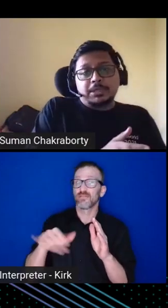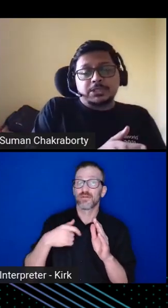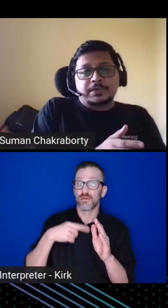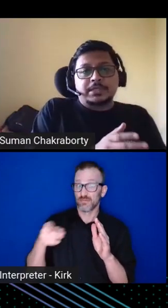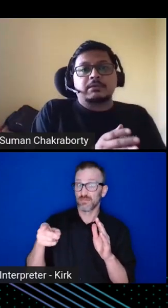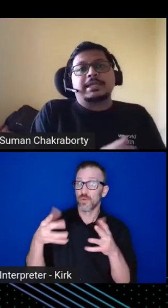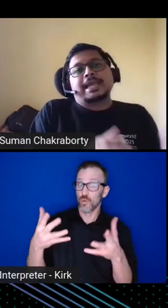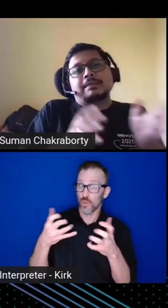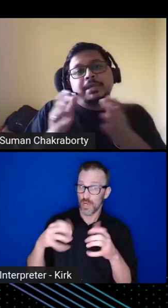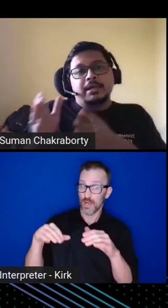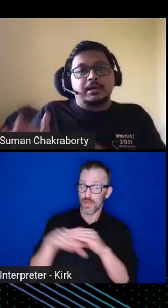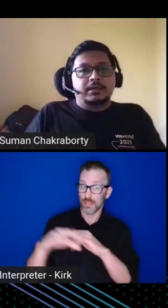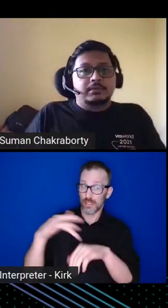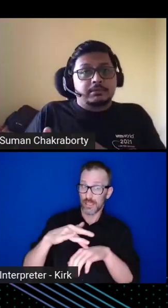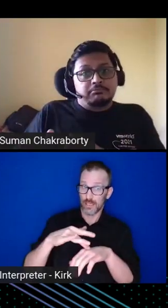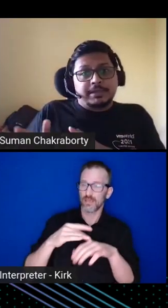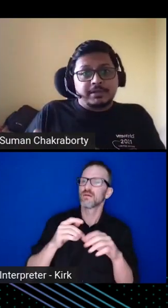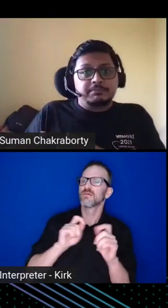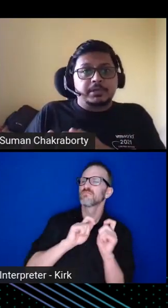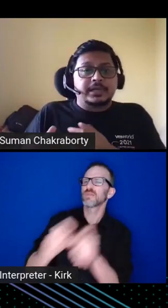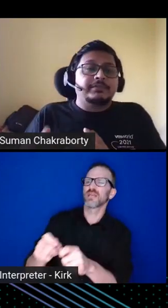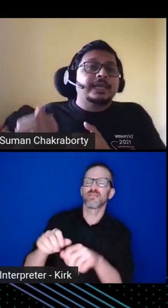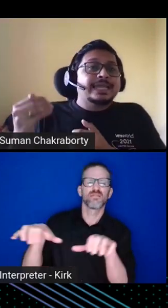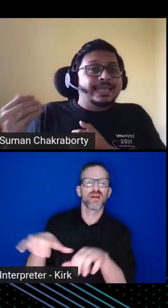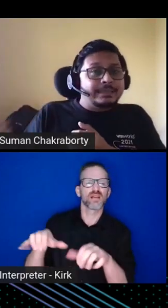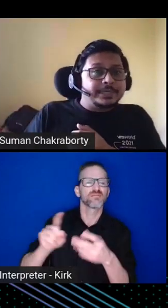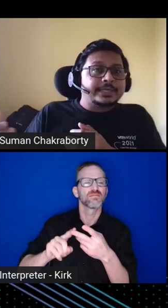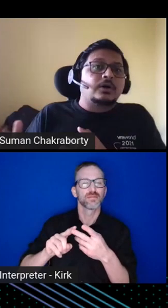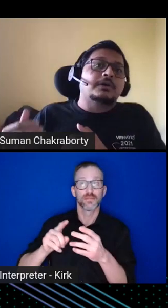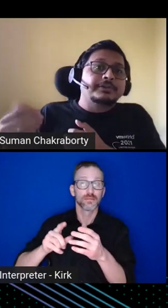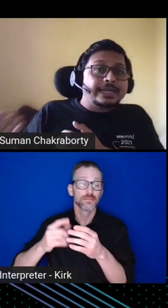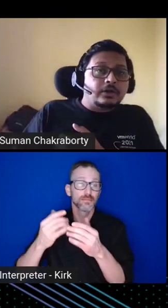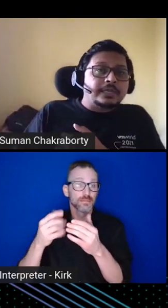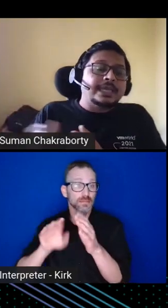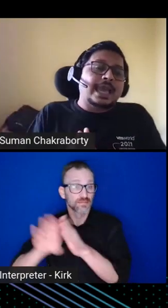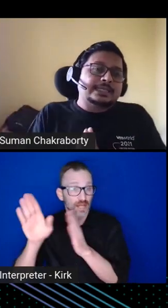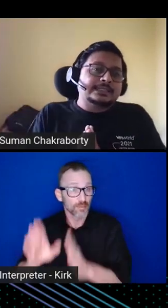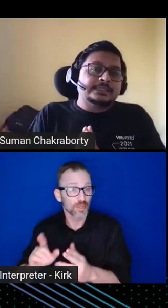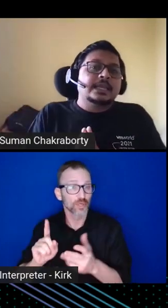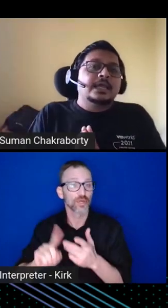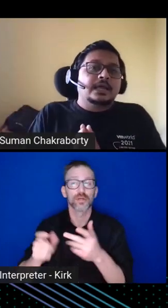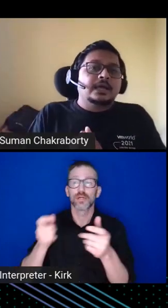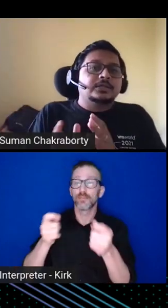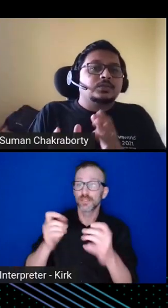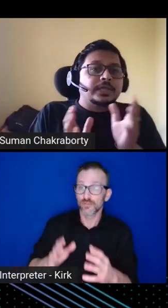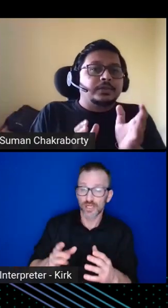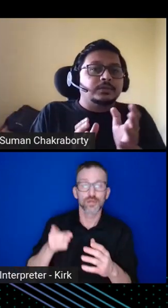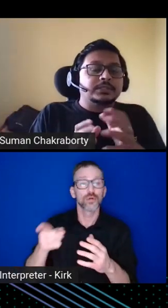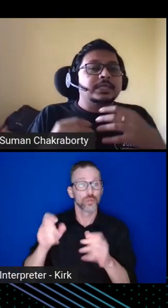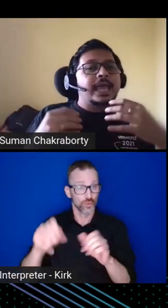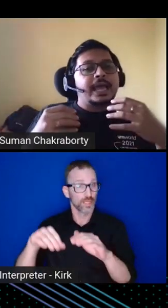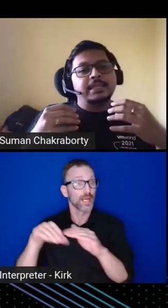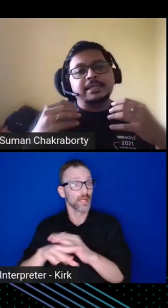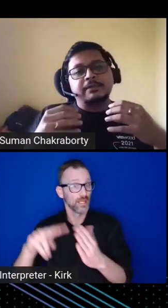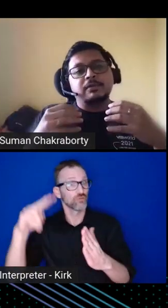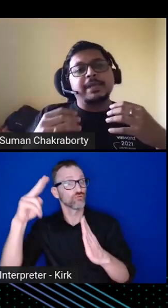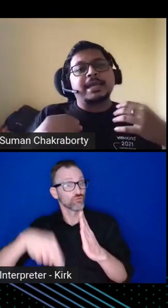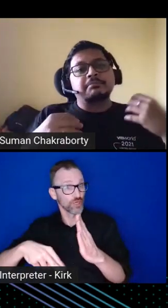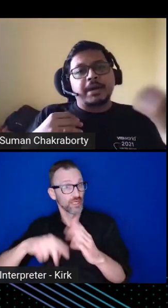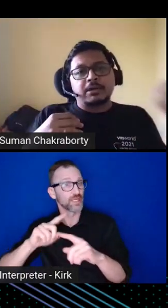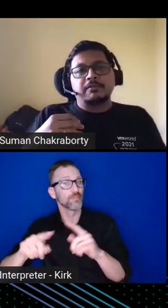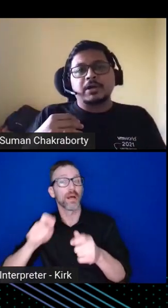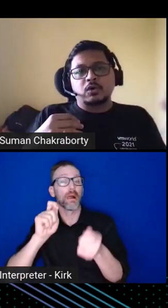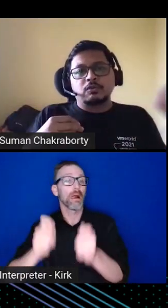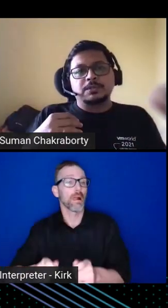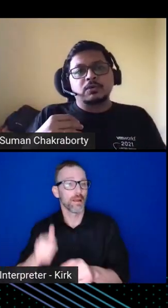an administrator, they can be a developer giving limited or read-only access to the users, and then they would be